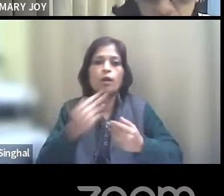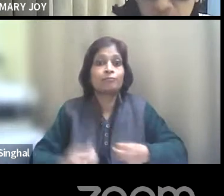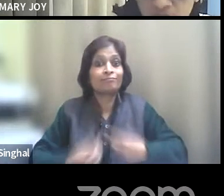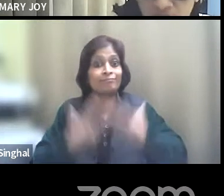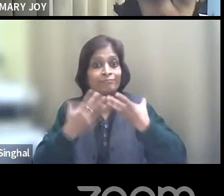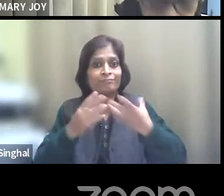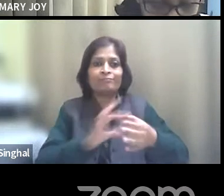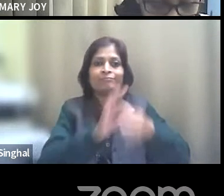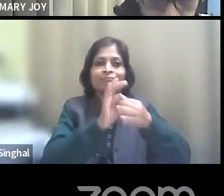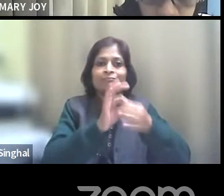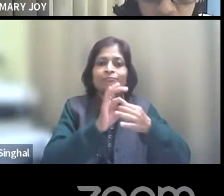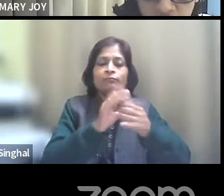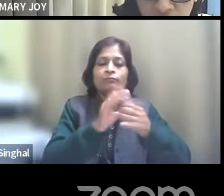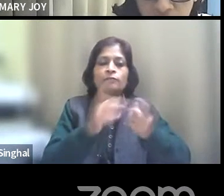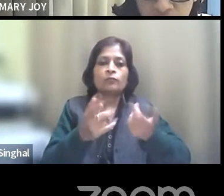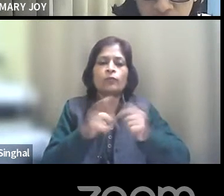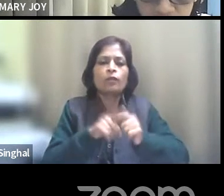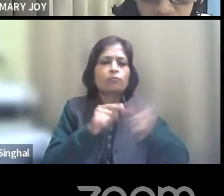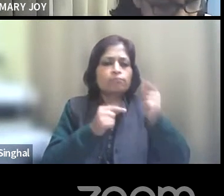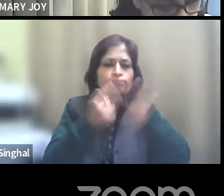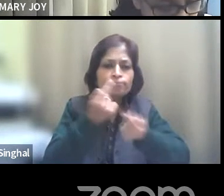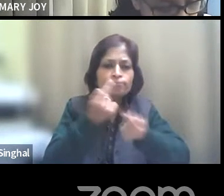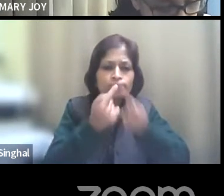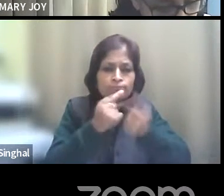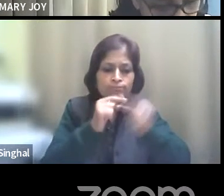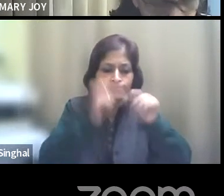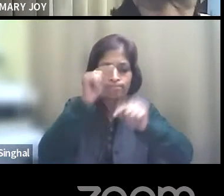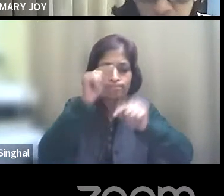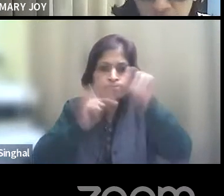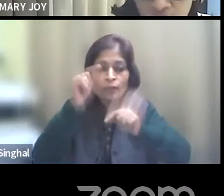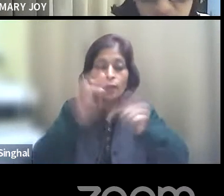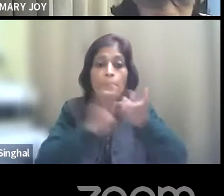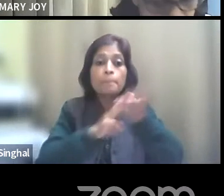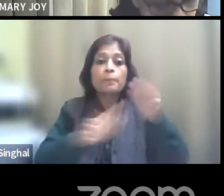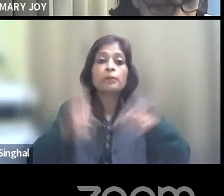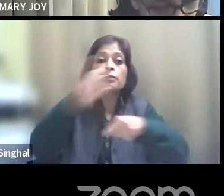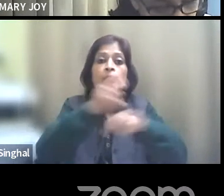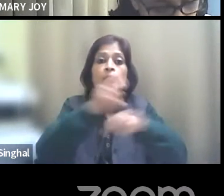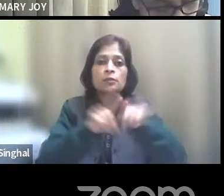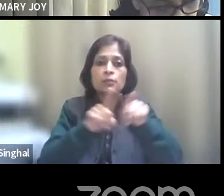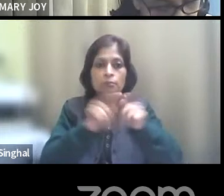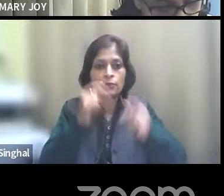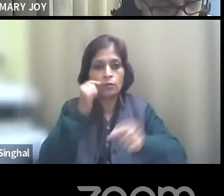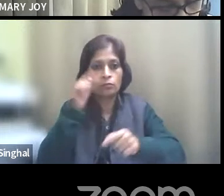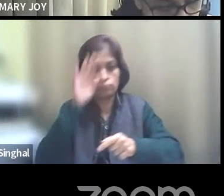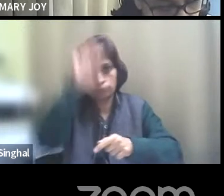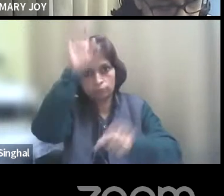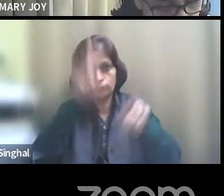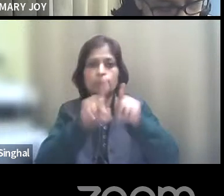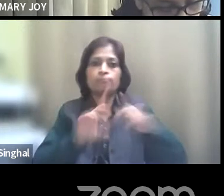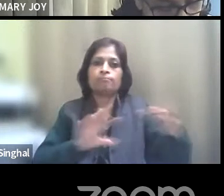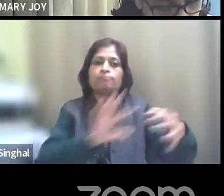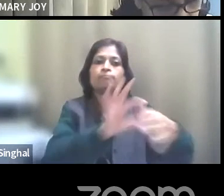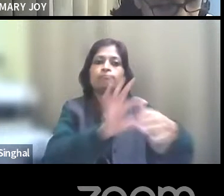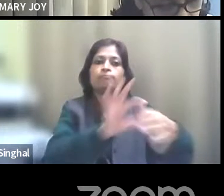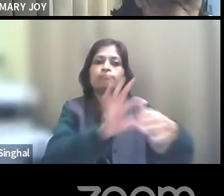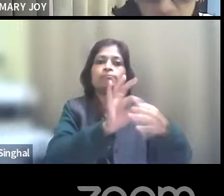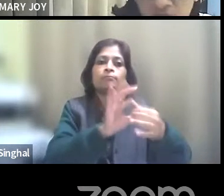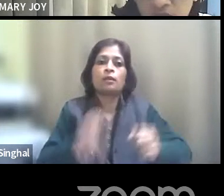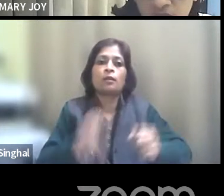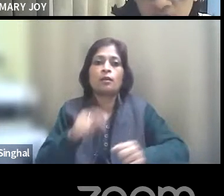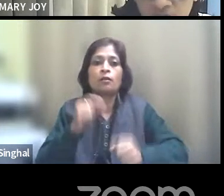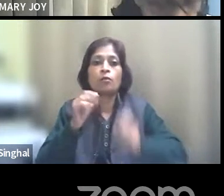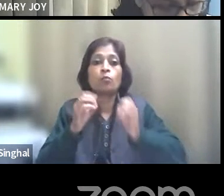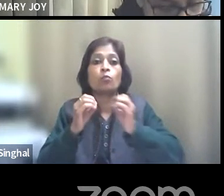kept with a very important ministry which is attached to His Royal Highness, the King of Bhutan.